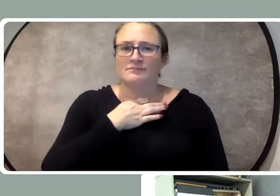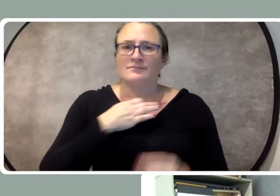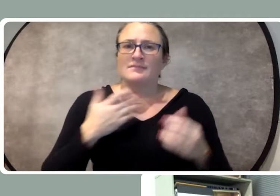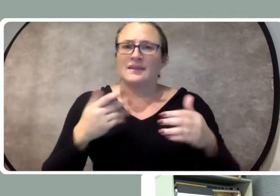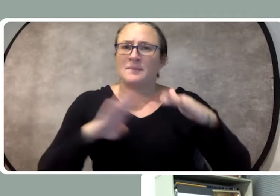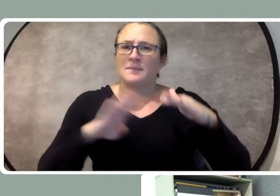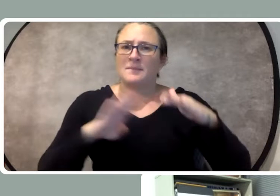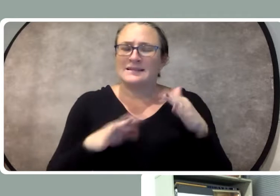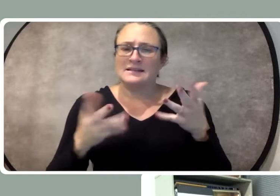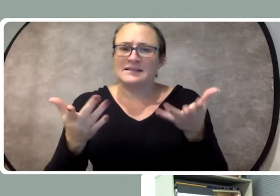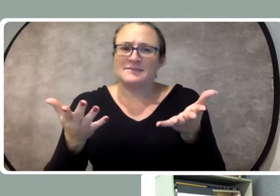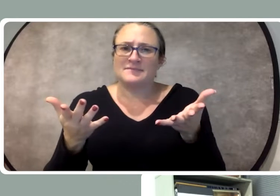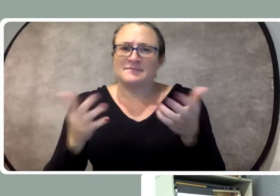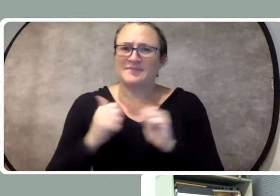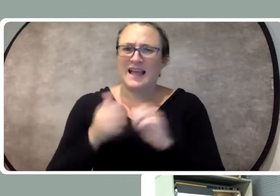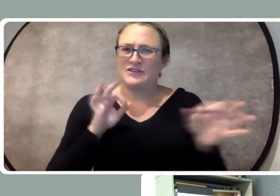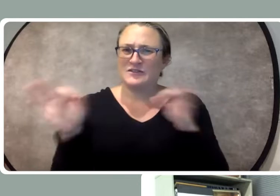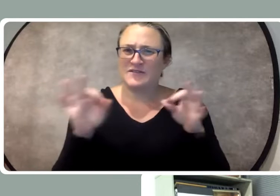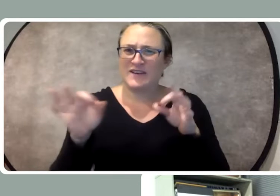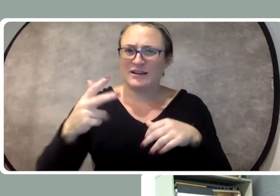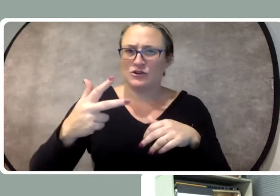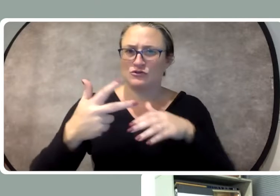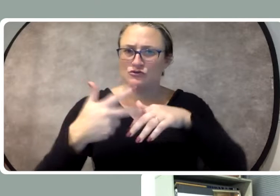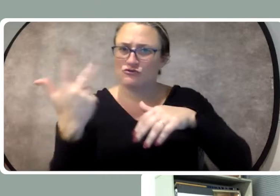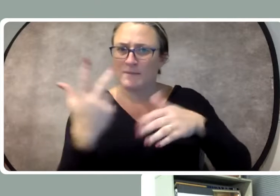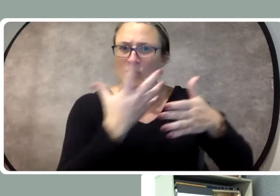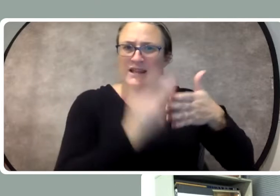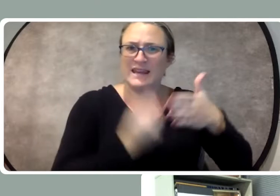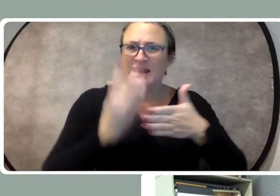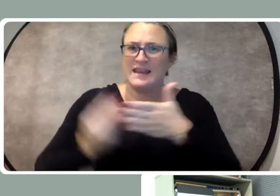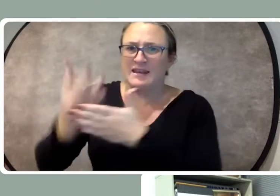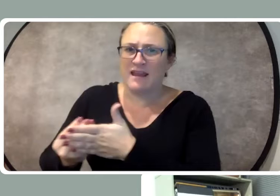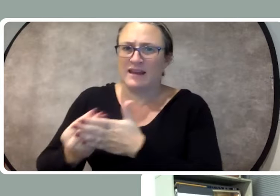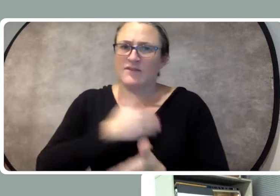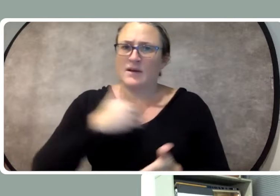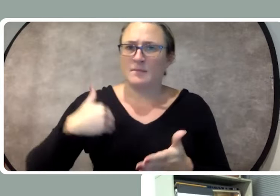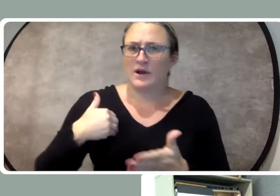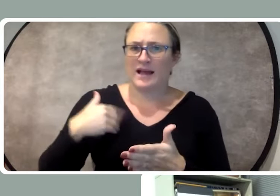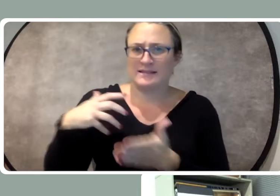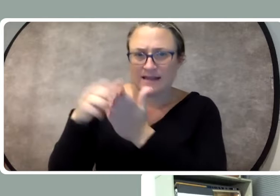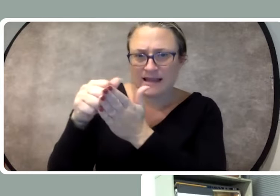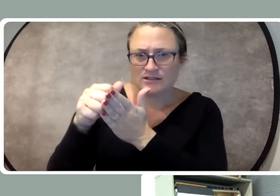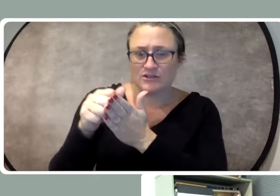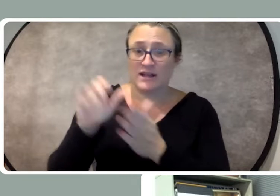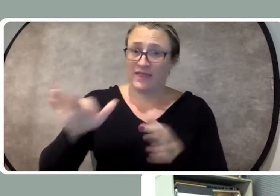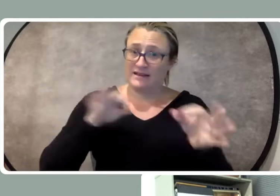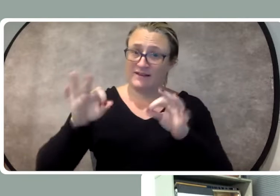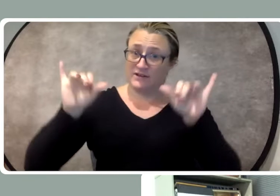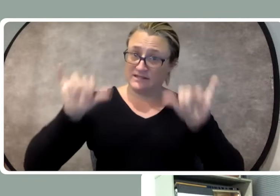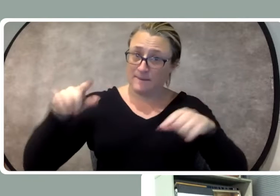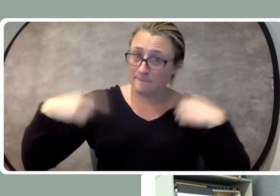basics? How do you define triple negative breast cancer, and has that definition changed at all over time?